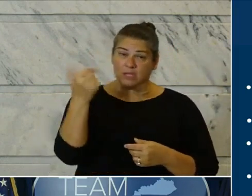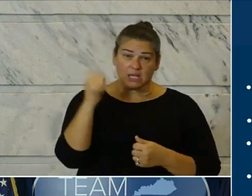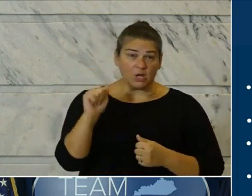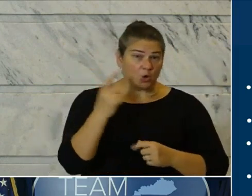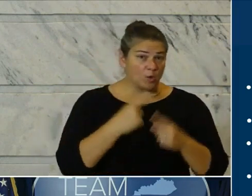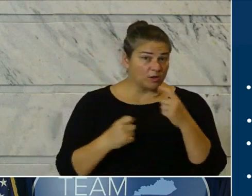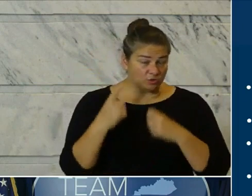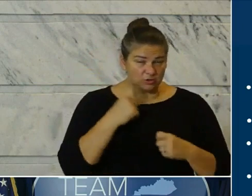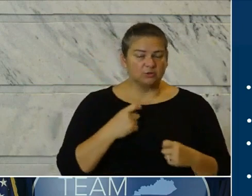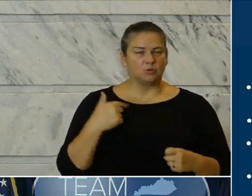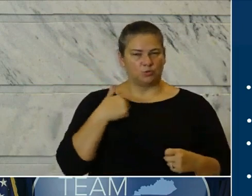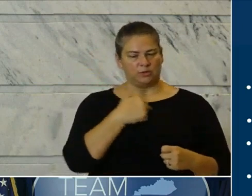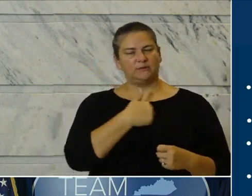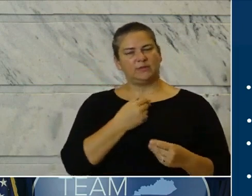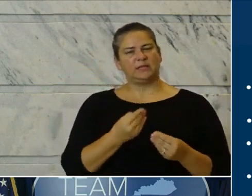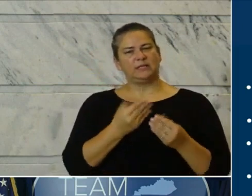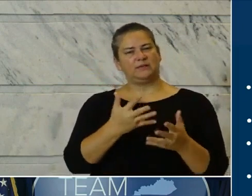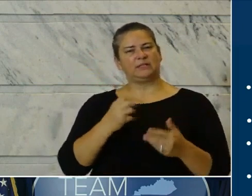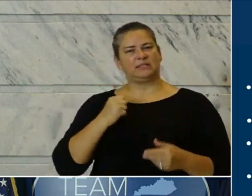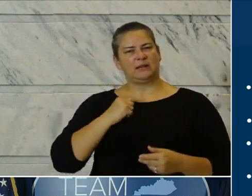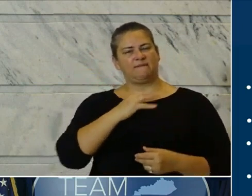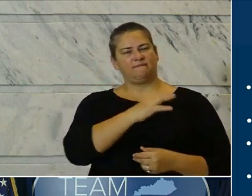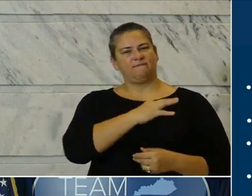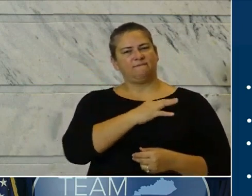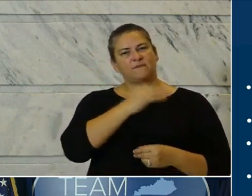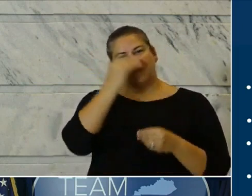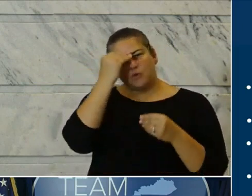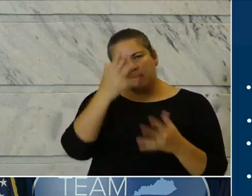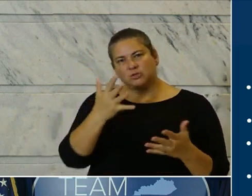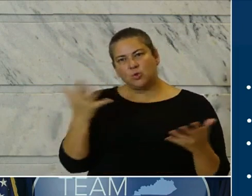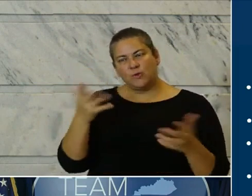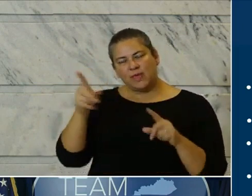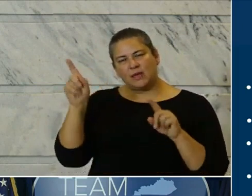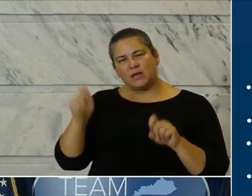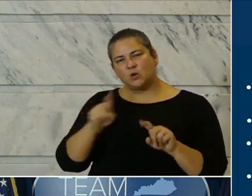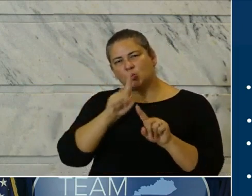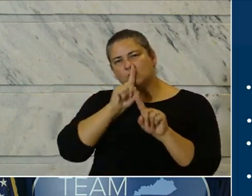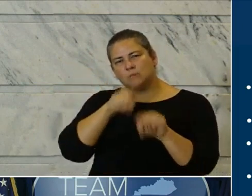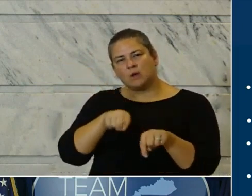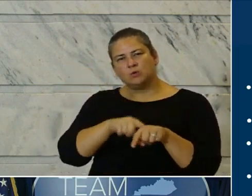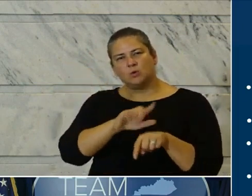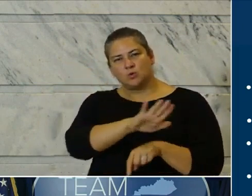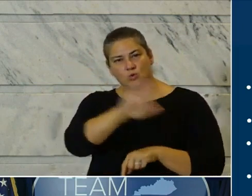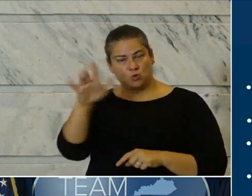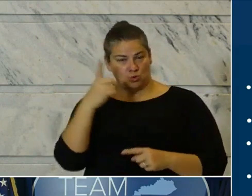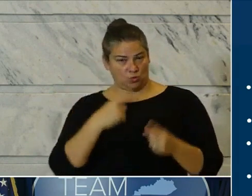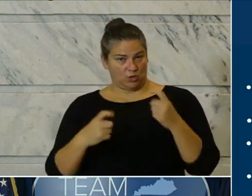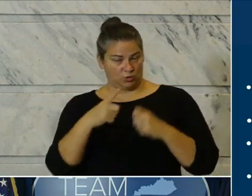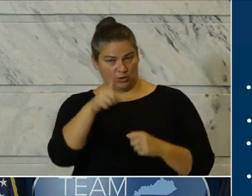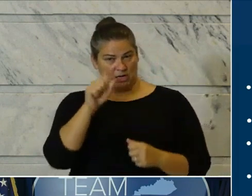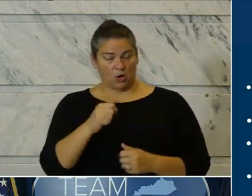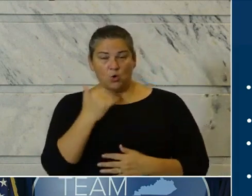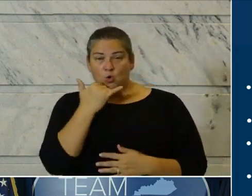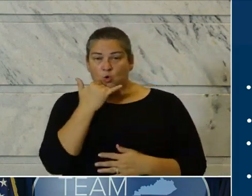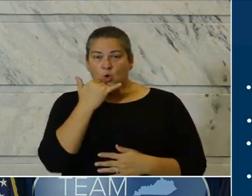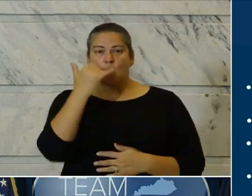we have provided our staff with the information they would need to respond to your questions, and you can call